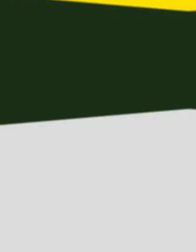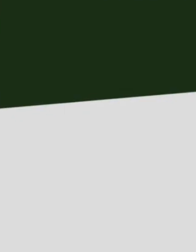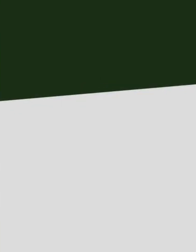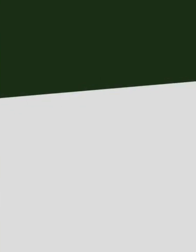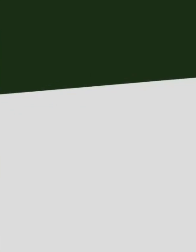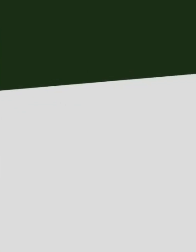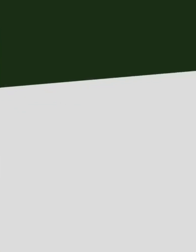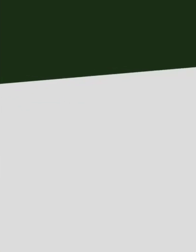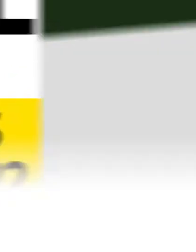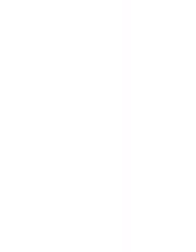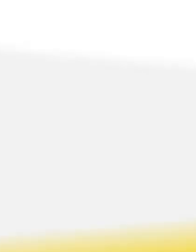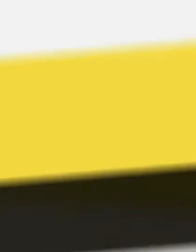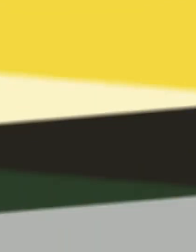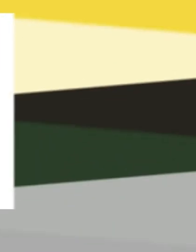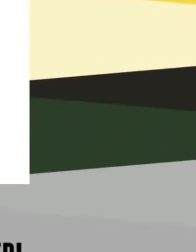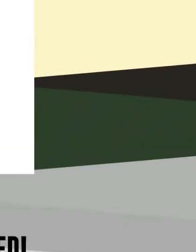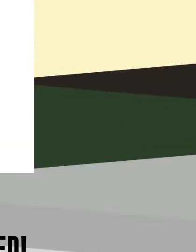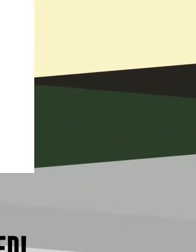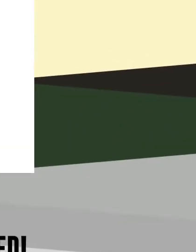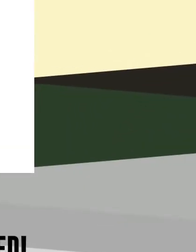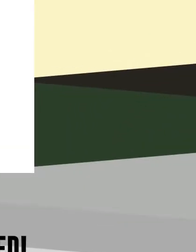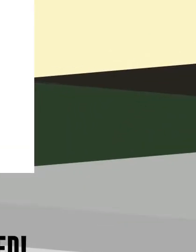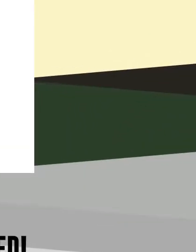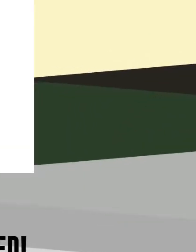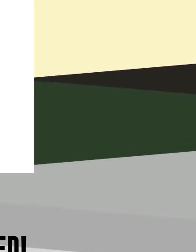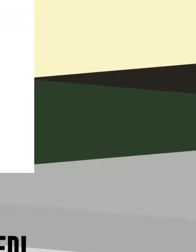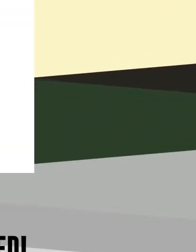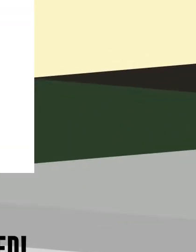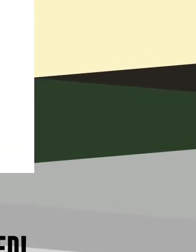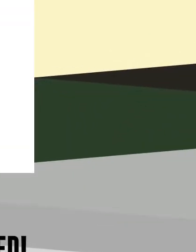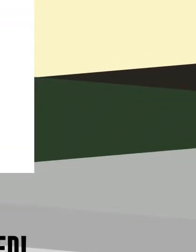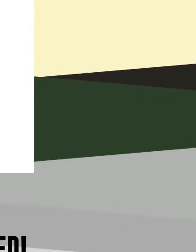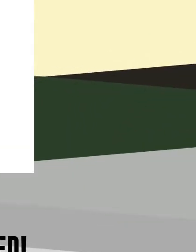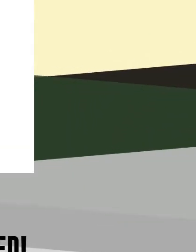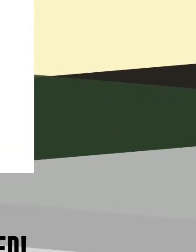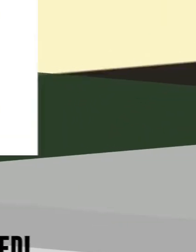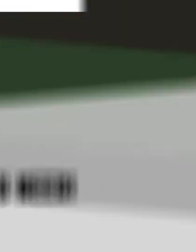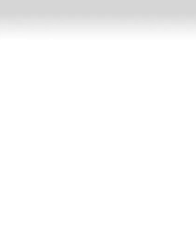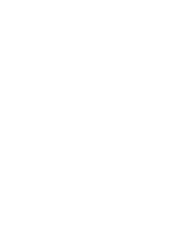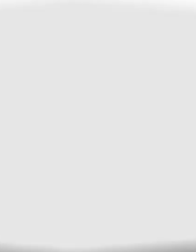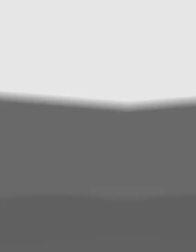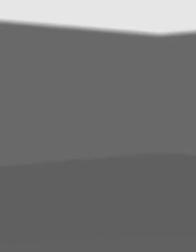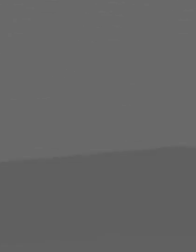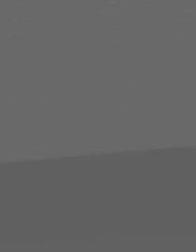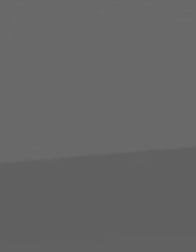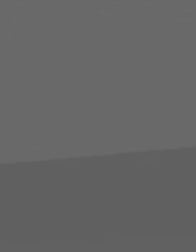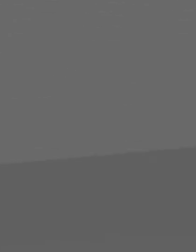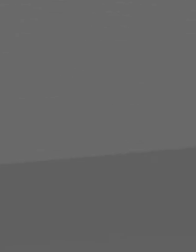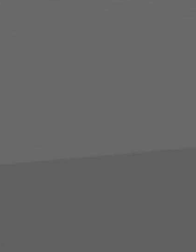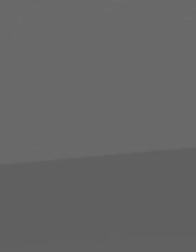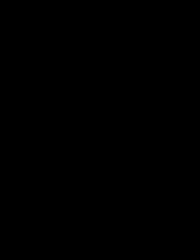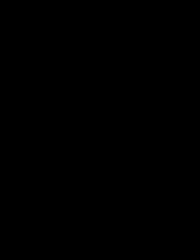X Trail is brought to you in part by Amaze. Come in and be amazed. We have what you need.